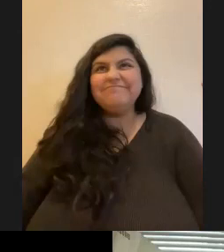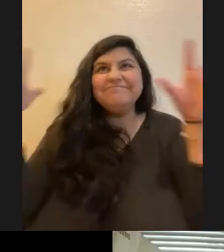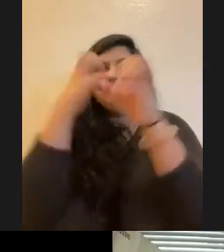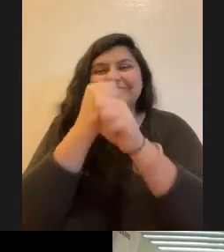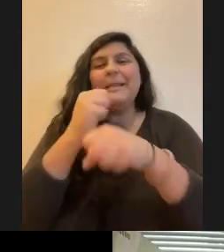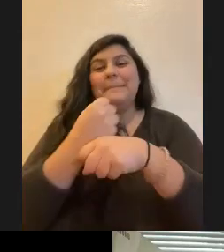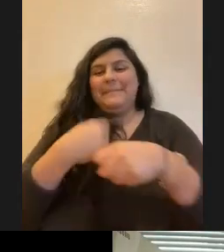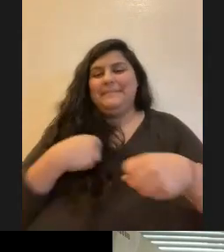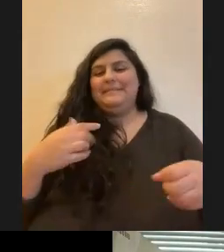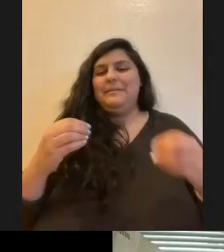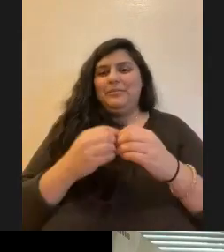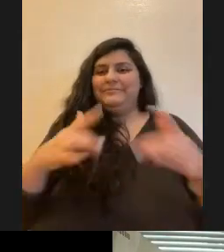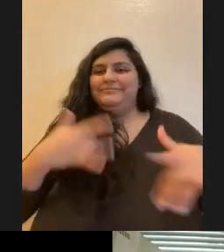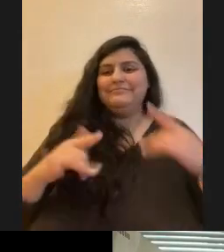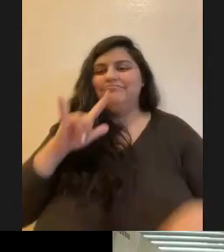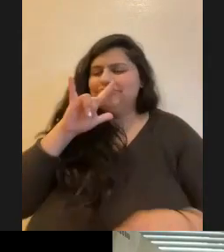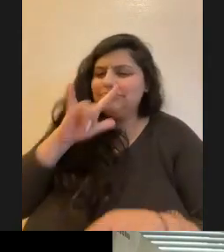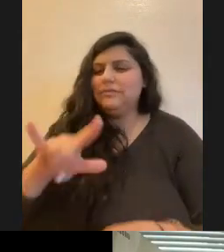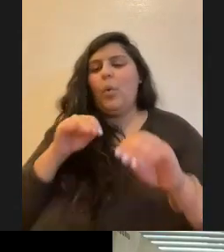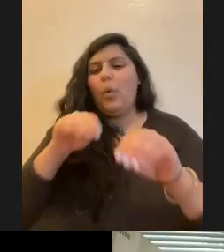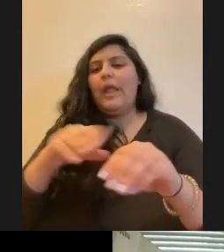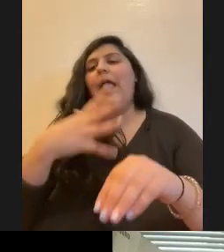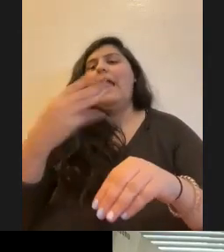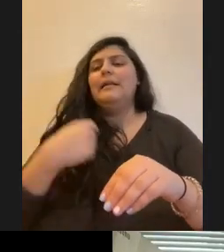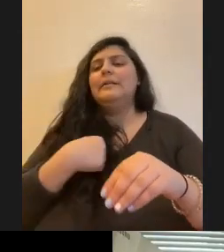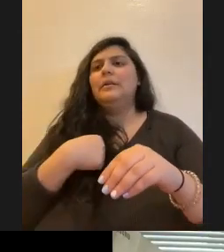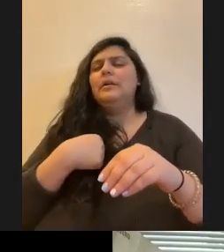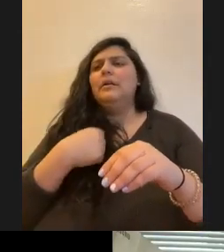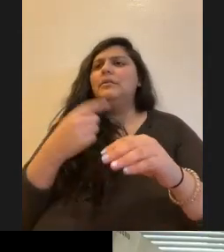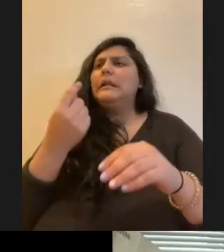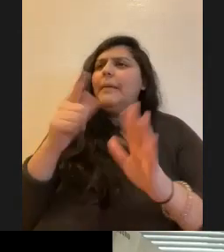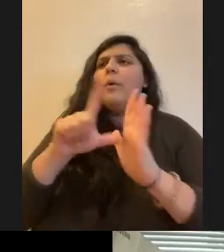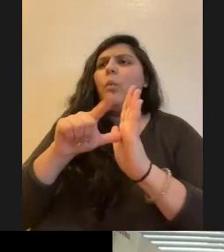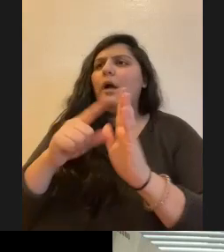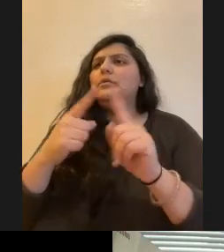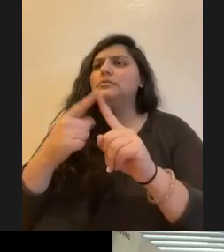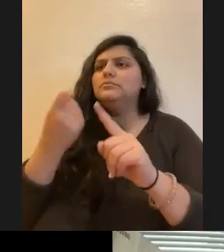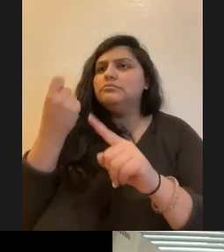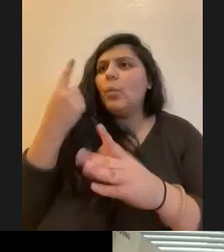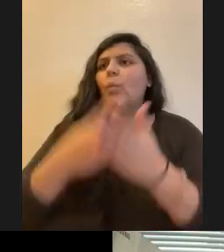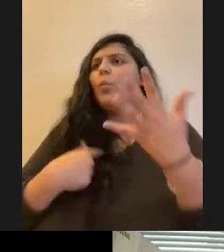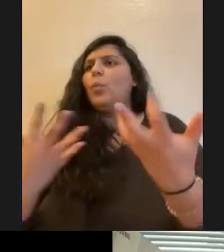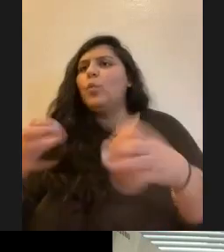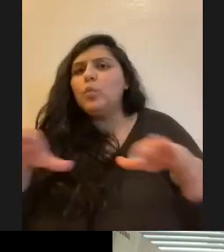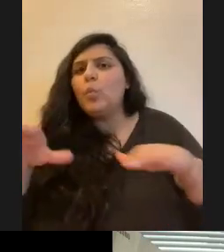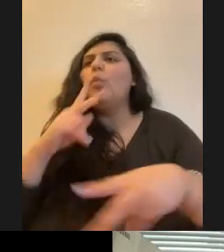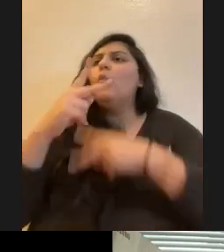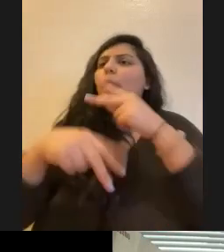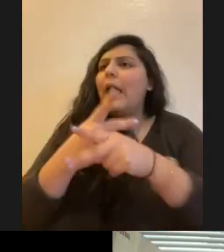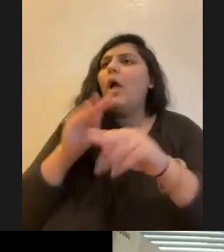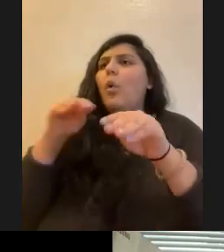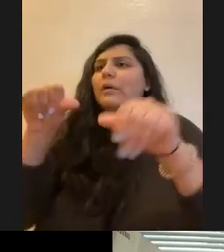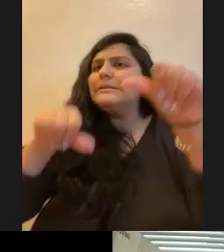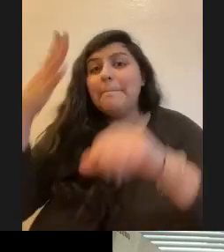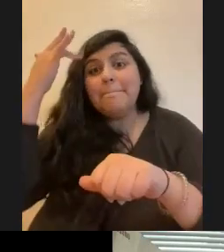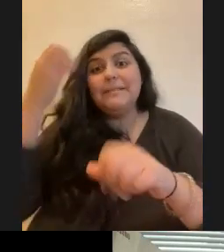love the ocean. And then it took me a while to figure out what I want to do and what kind of like marine science I want to do. Because there's lots of different